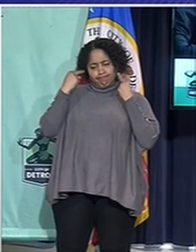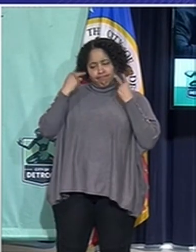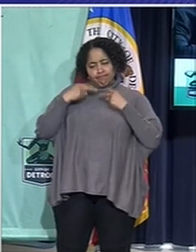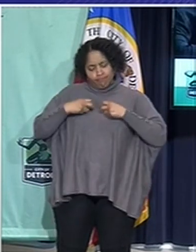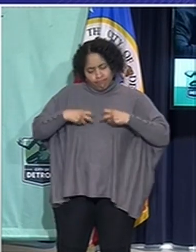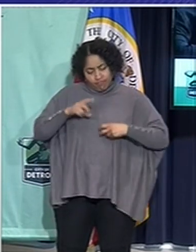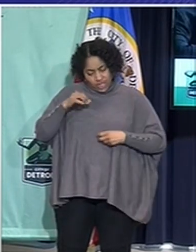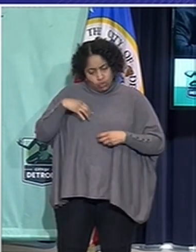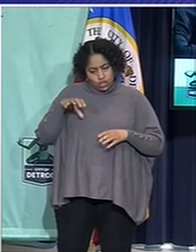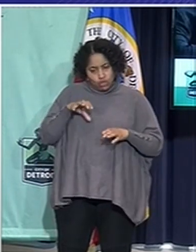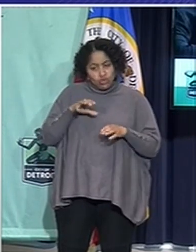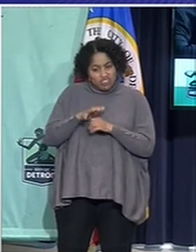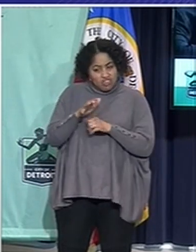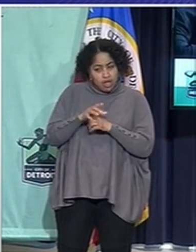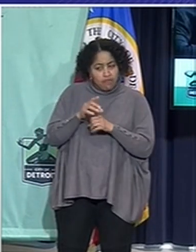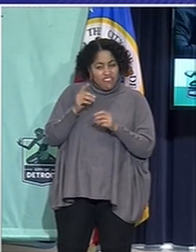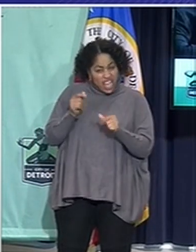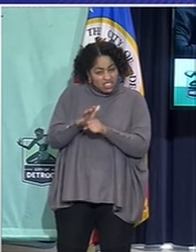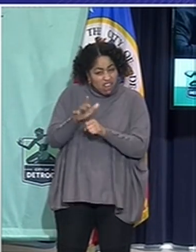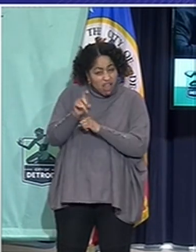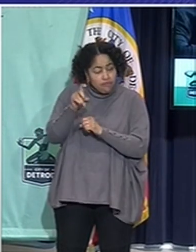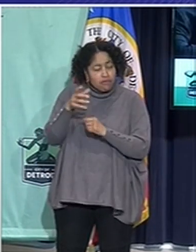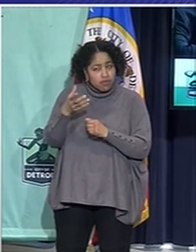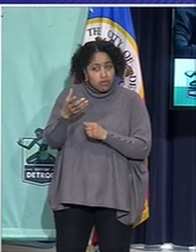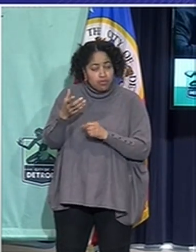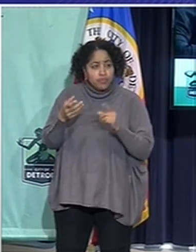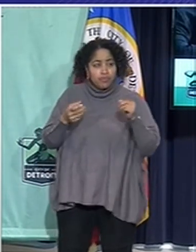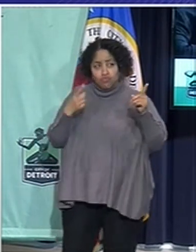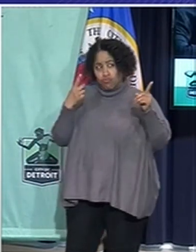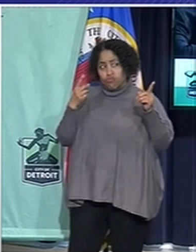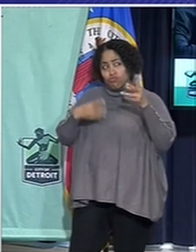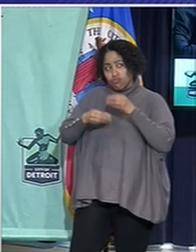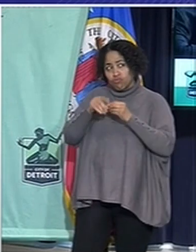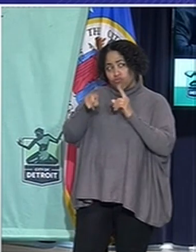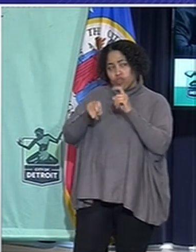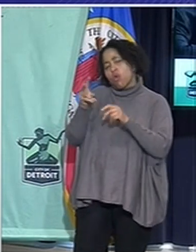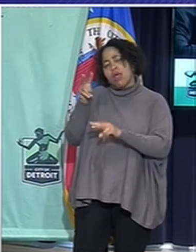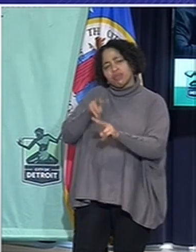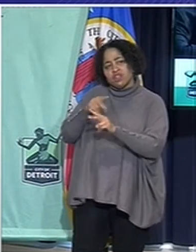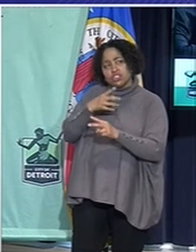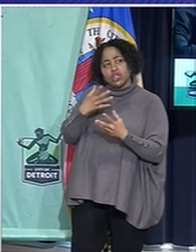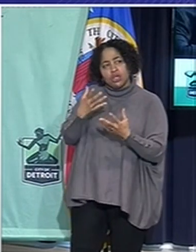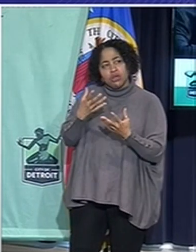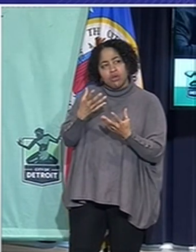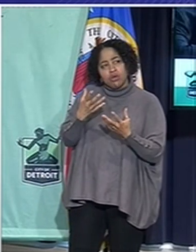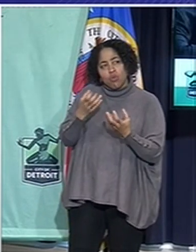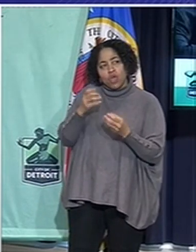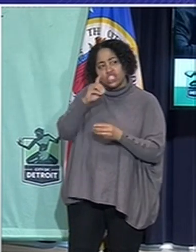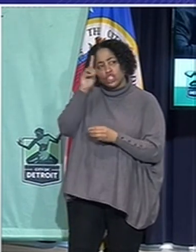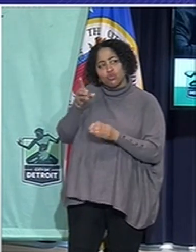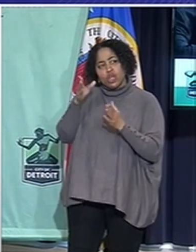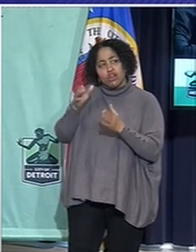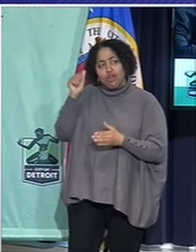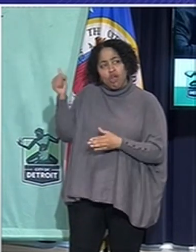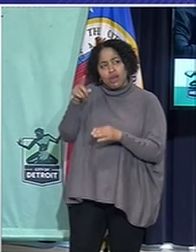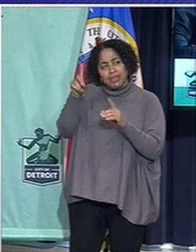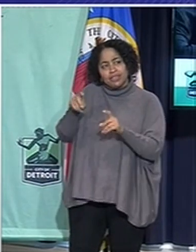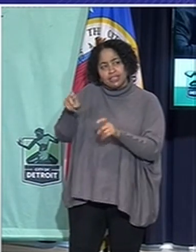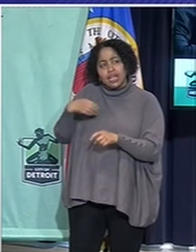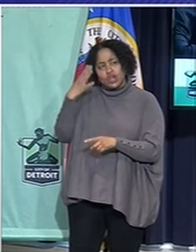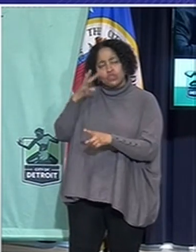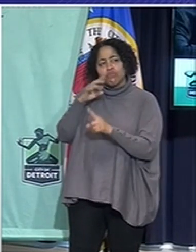could have done it? Okay, and one additional question she had, or observation, was that she wants Detroiters all to be tested. I know you've spoken to